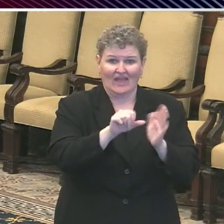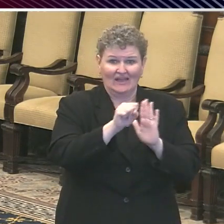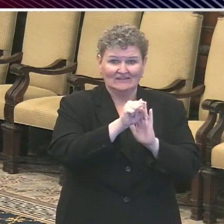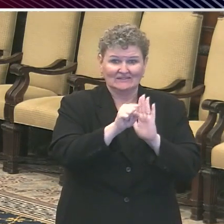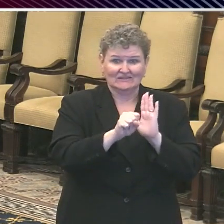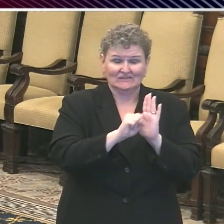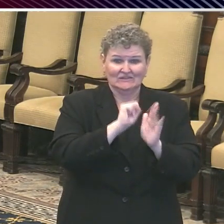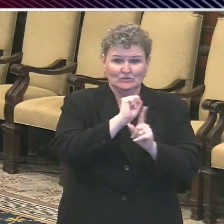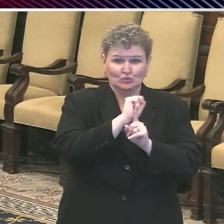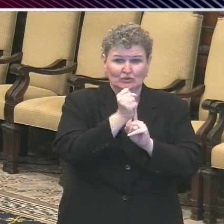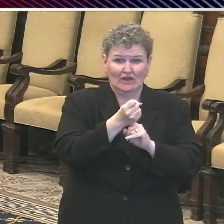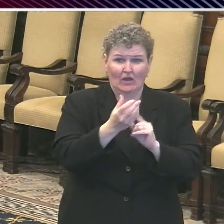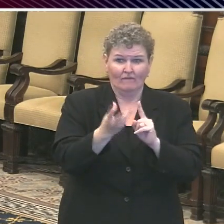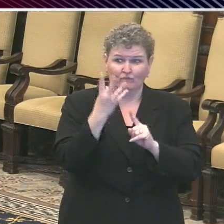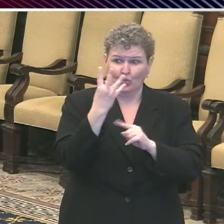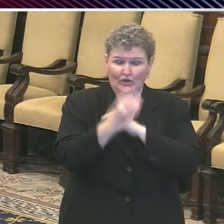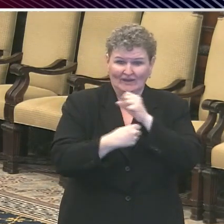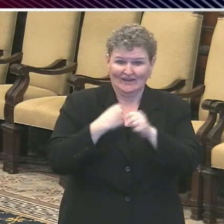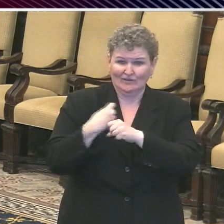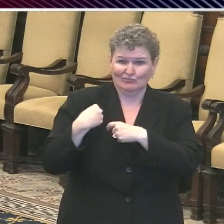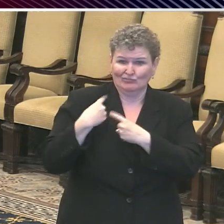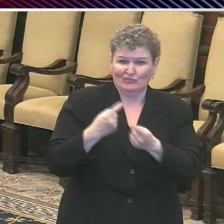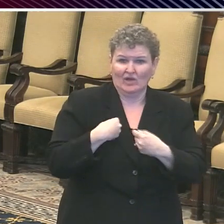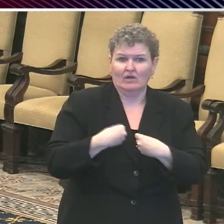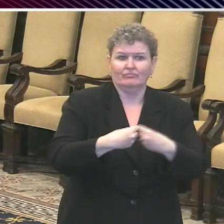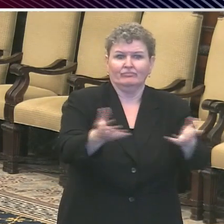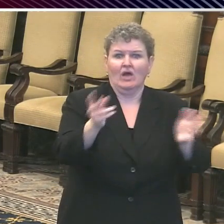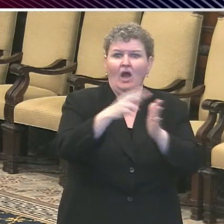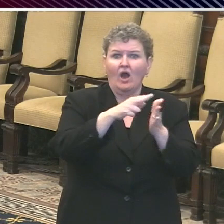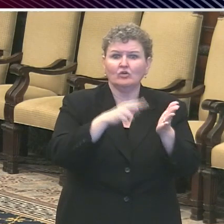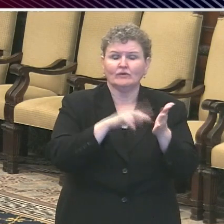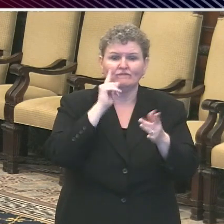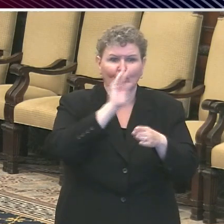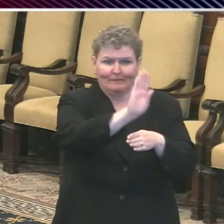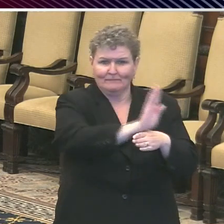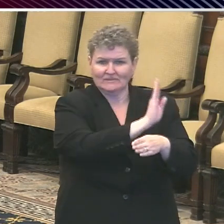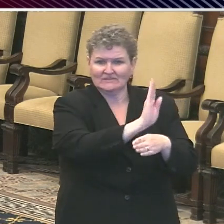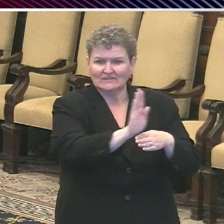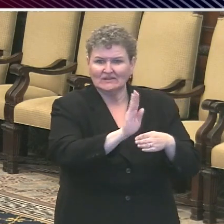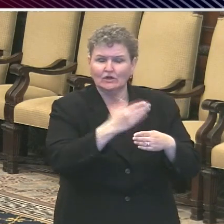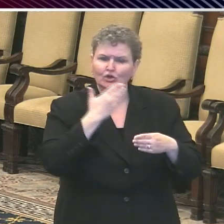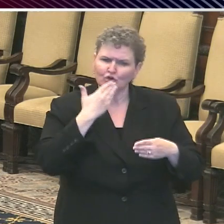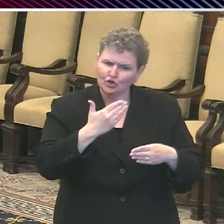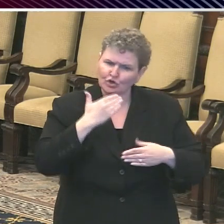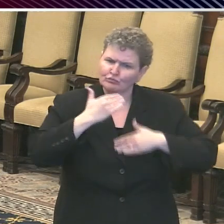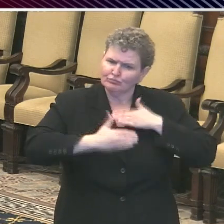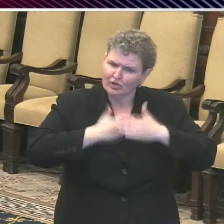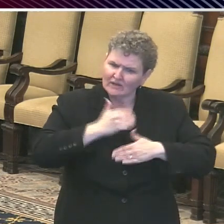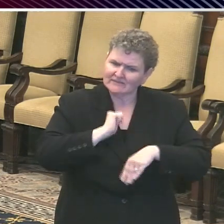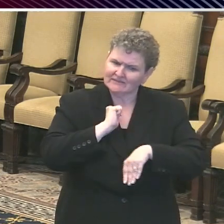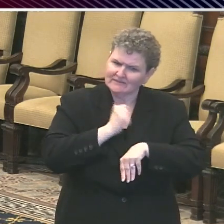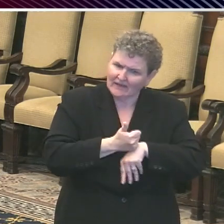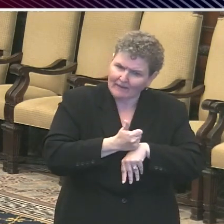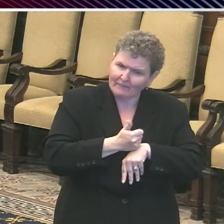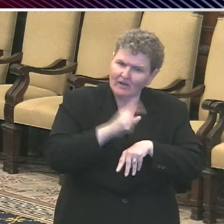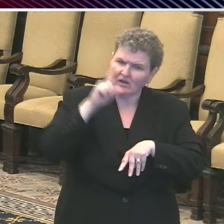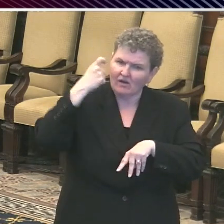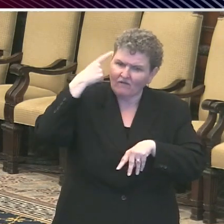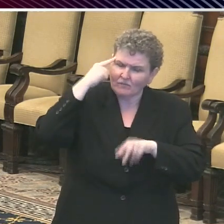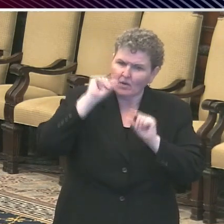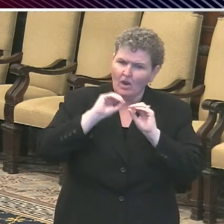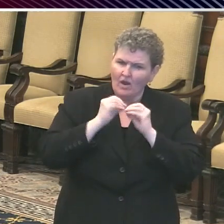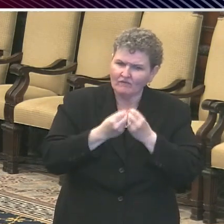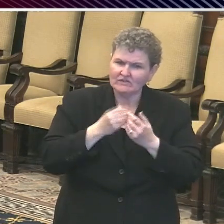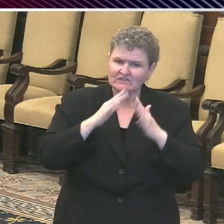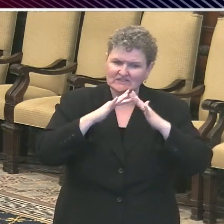I've never, anointed a contract. There's a process that's going on now. It's dependable. It is a diverse group of folks in the government